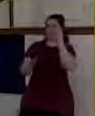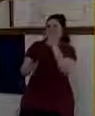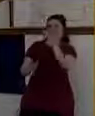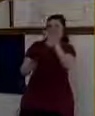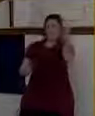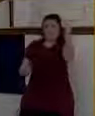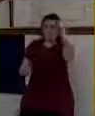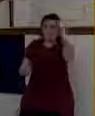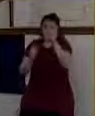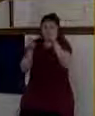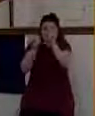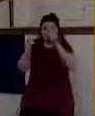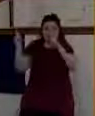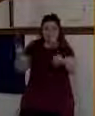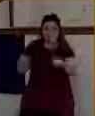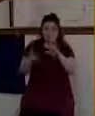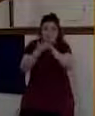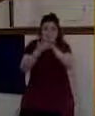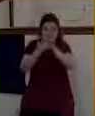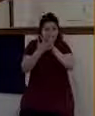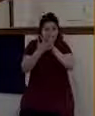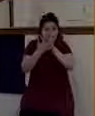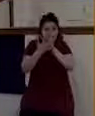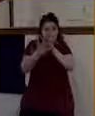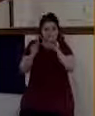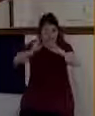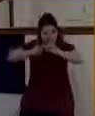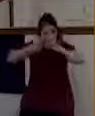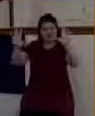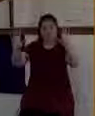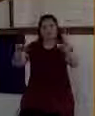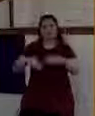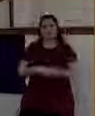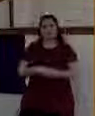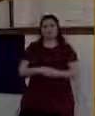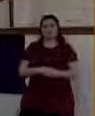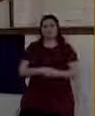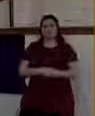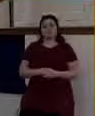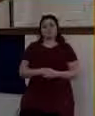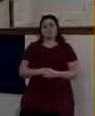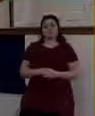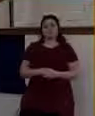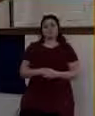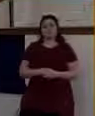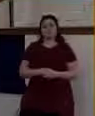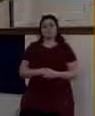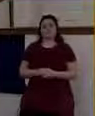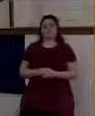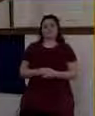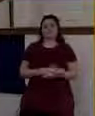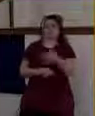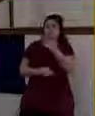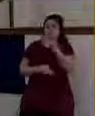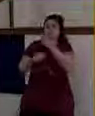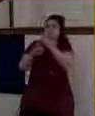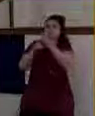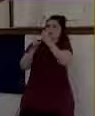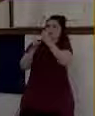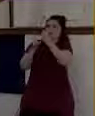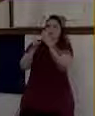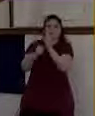There's no gray area here. There's no doubt about what God told him. God made it very specific. You go,